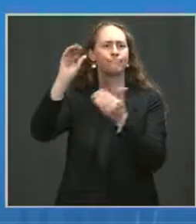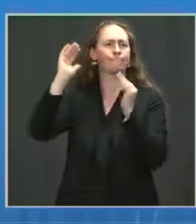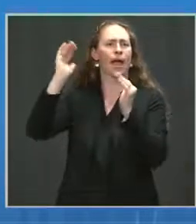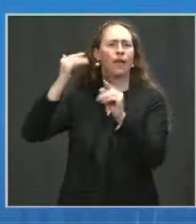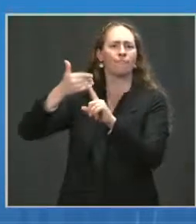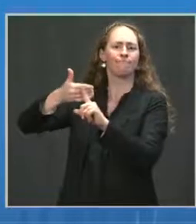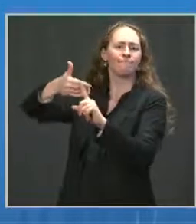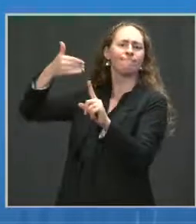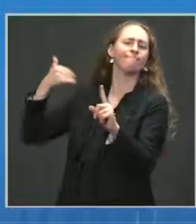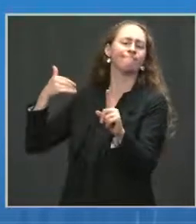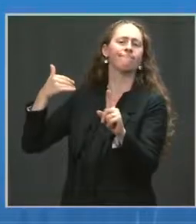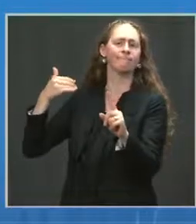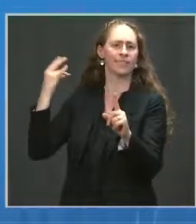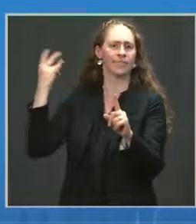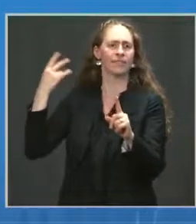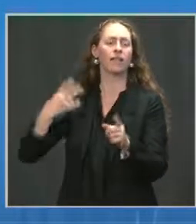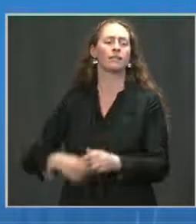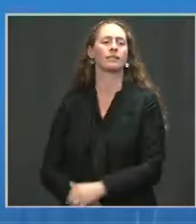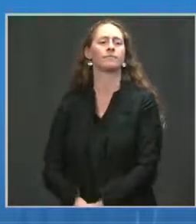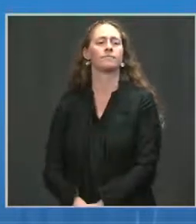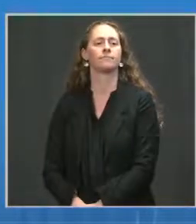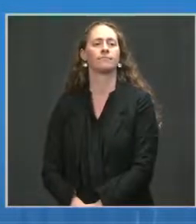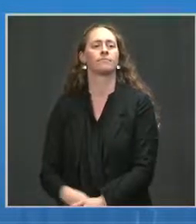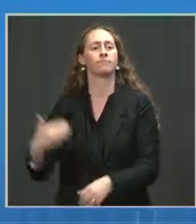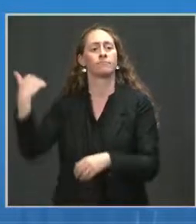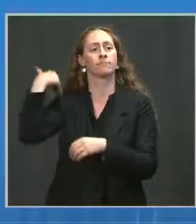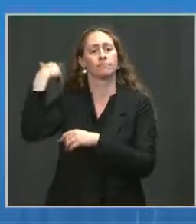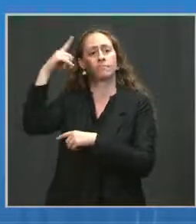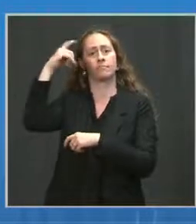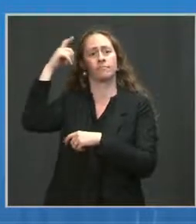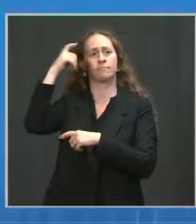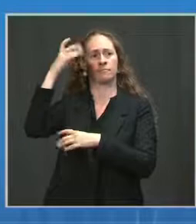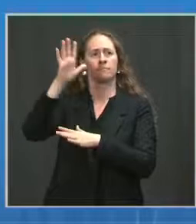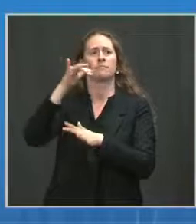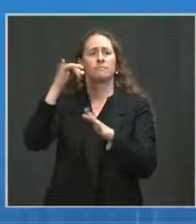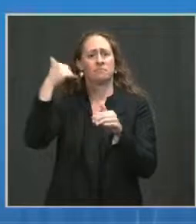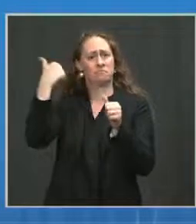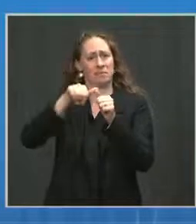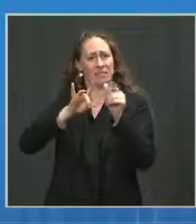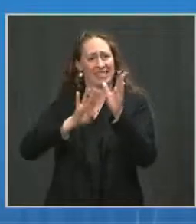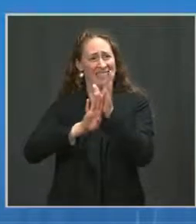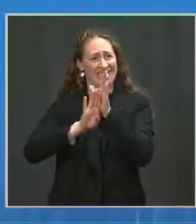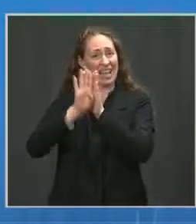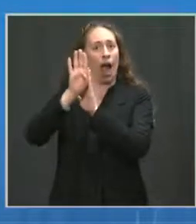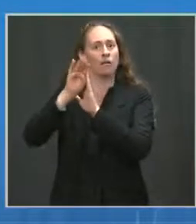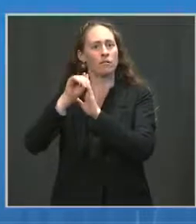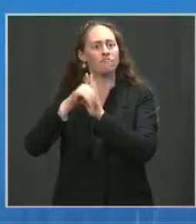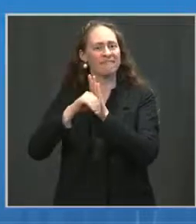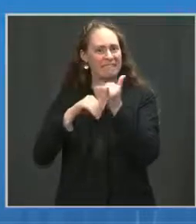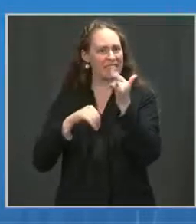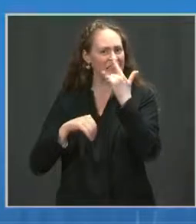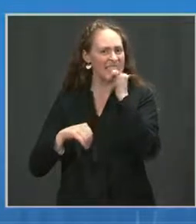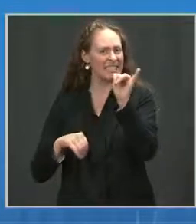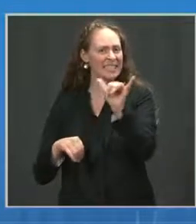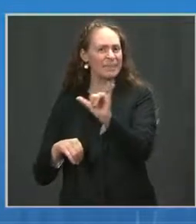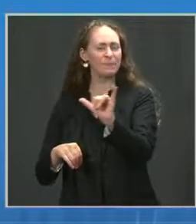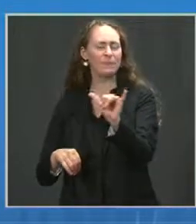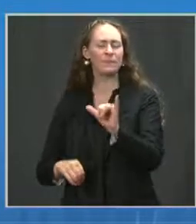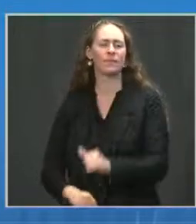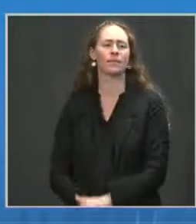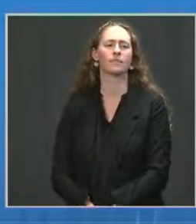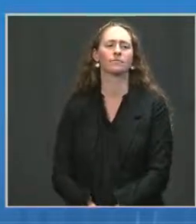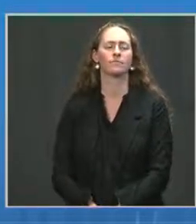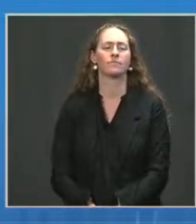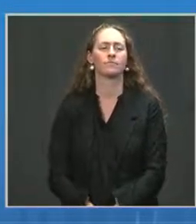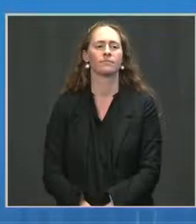than our peak of last summer. The 7-day average of hospital admissions is about 6,200 per day, an increase of